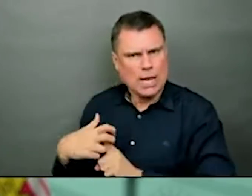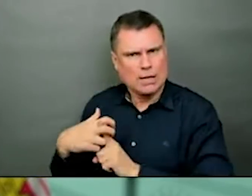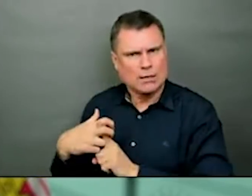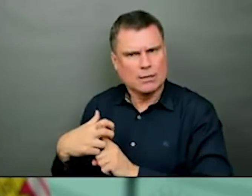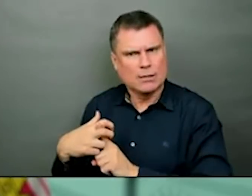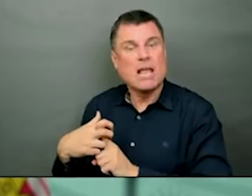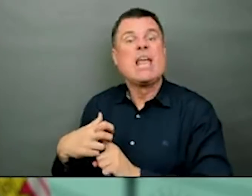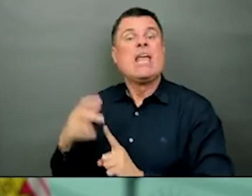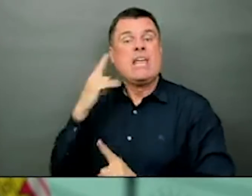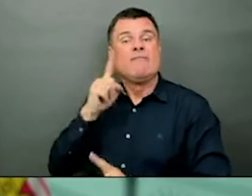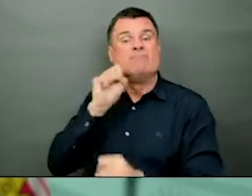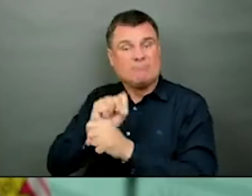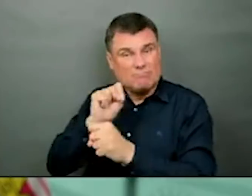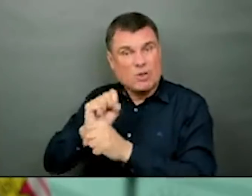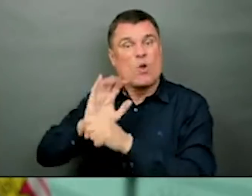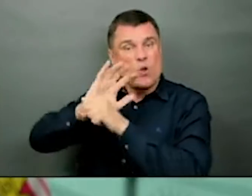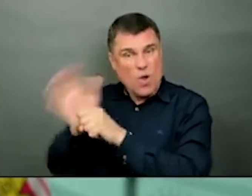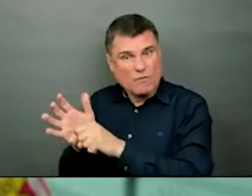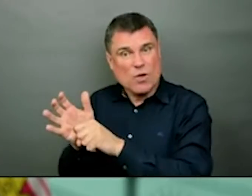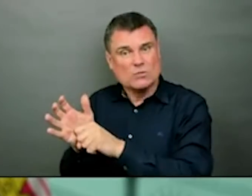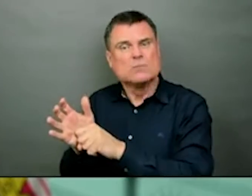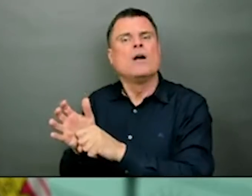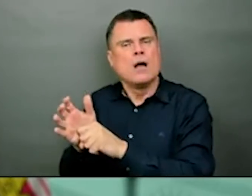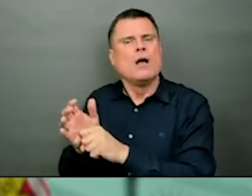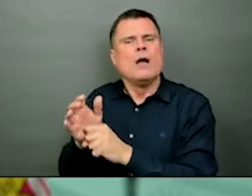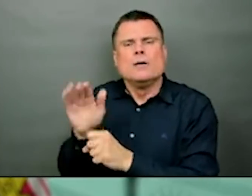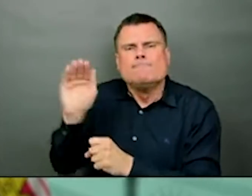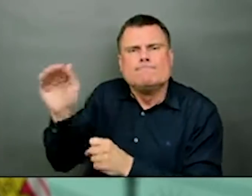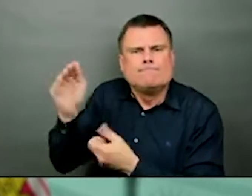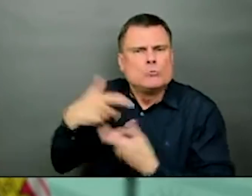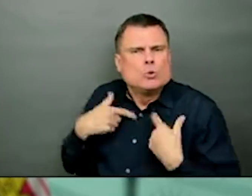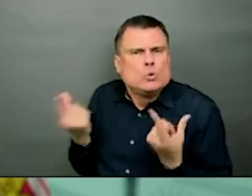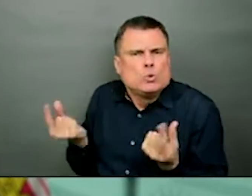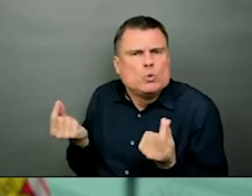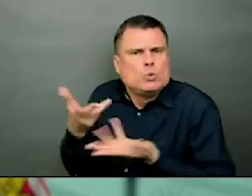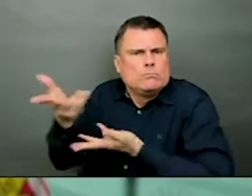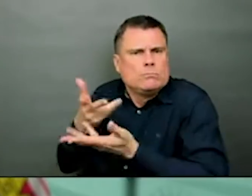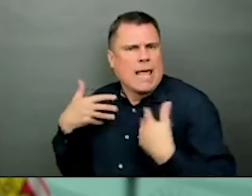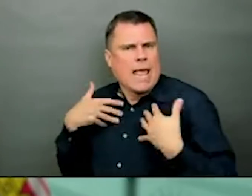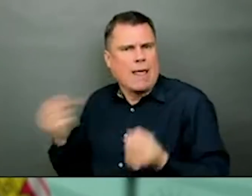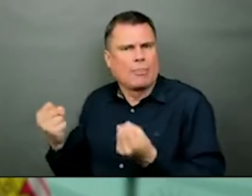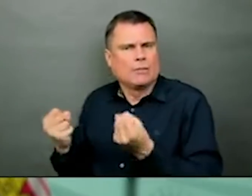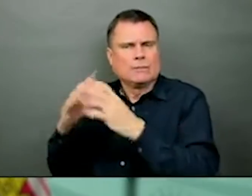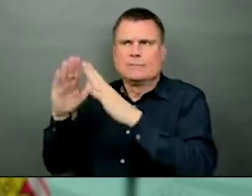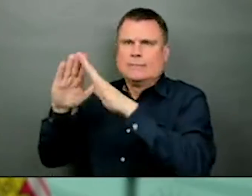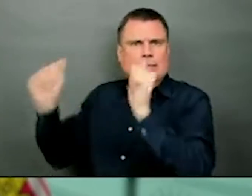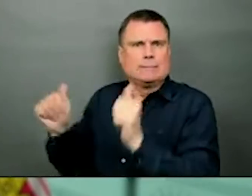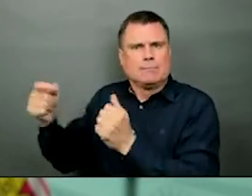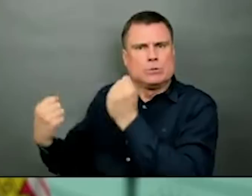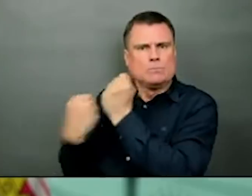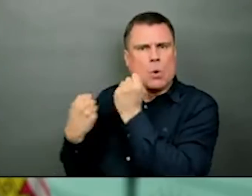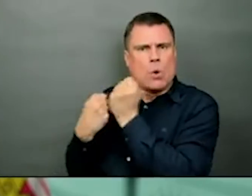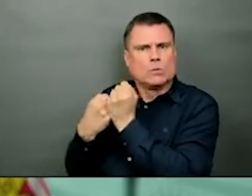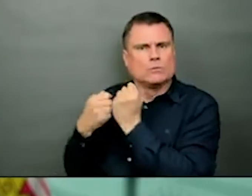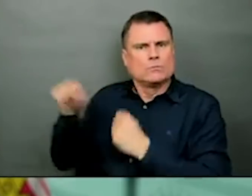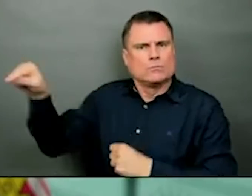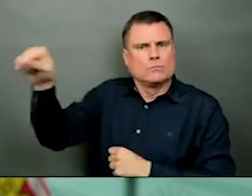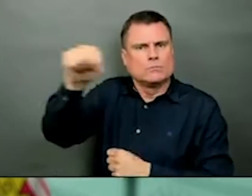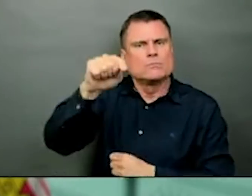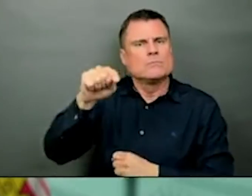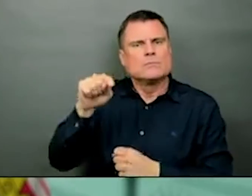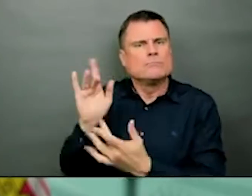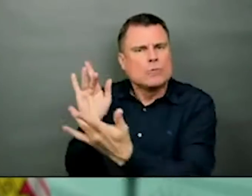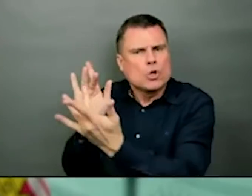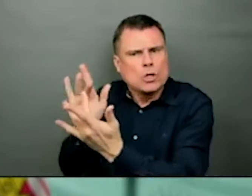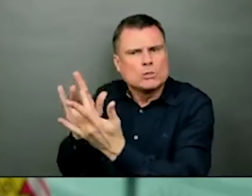health who are there to protect you. Contact tracing and outbreak management remain key components of COVID-19 response because this virus tends